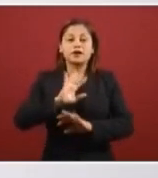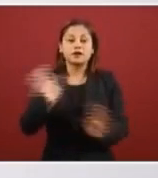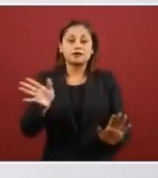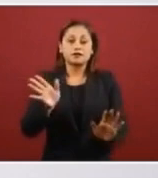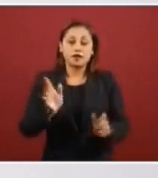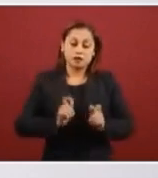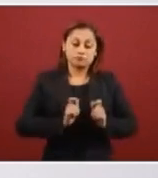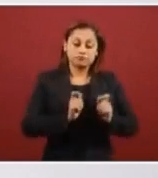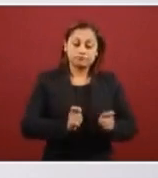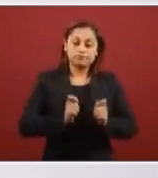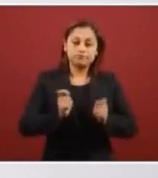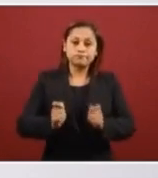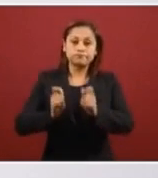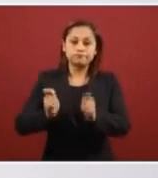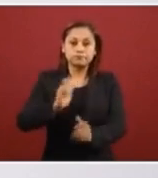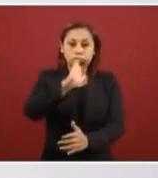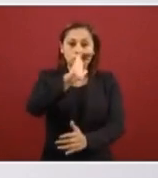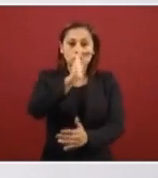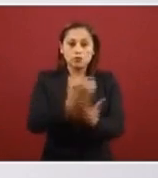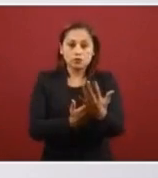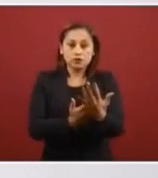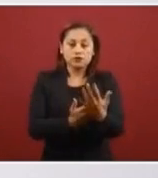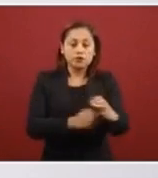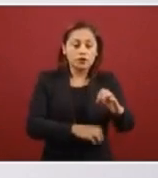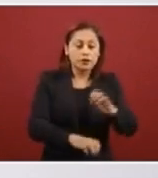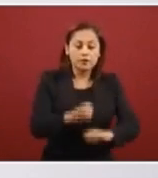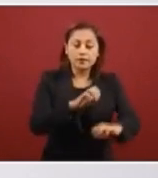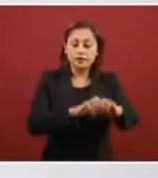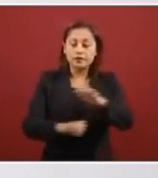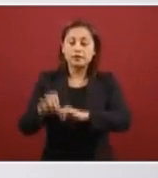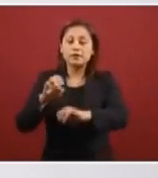solicited and we've gotten contracts